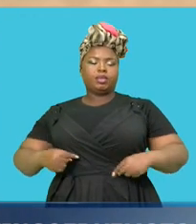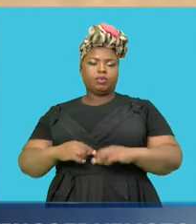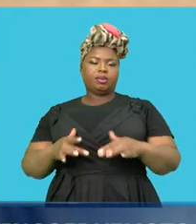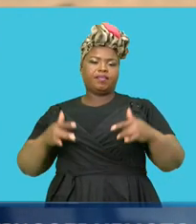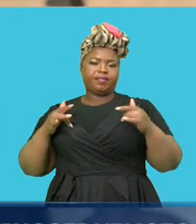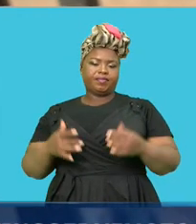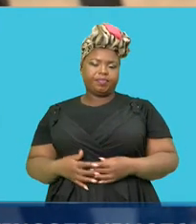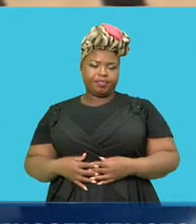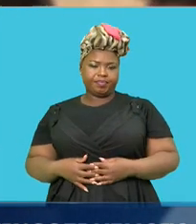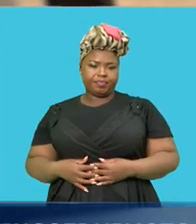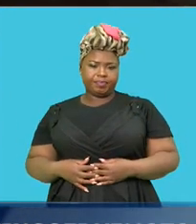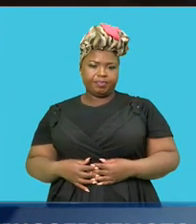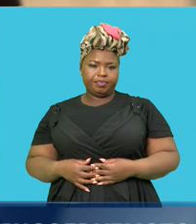lives.